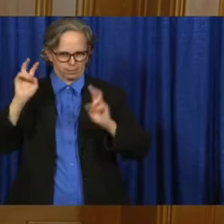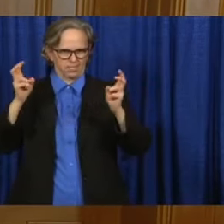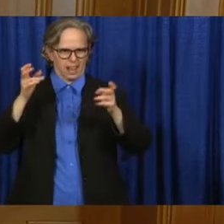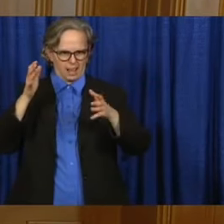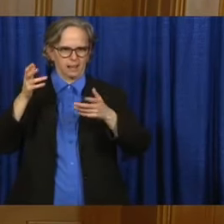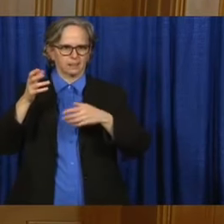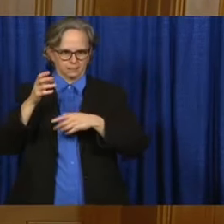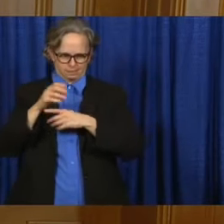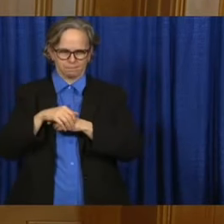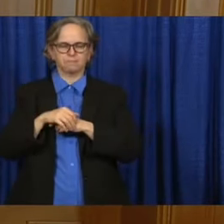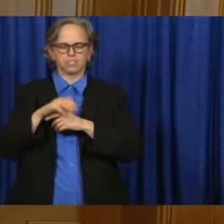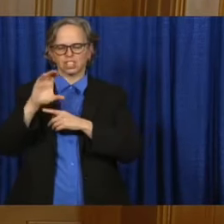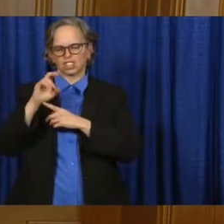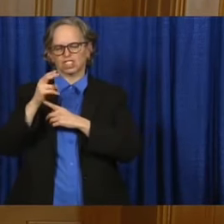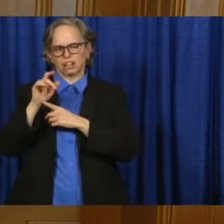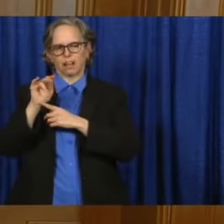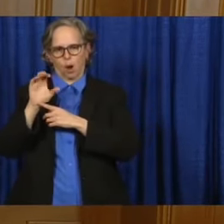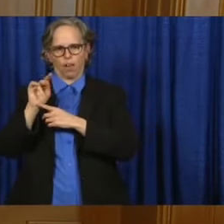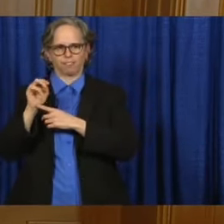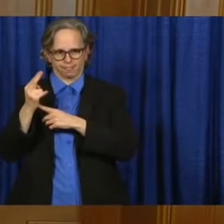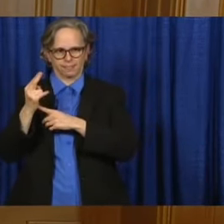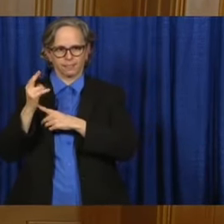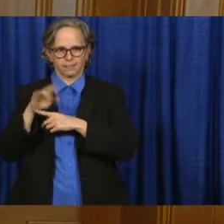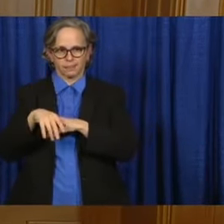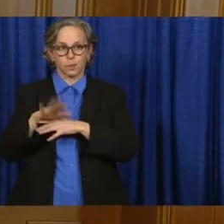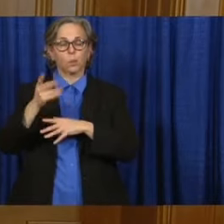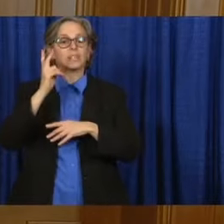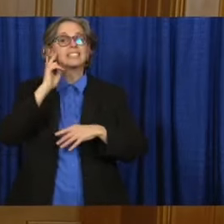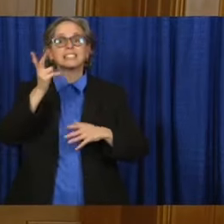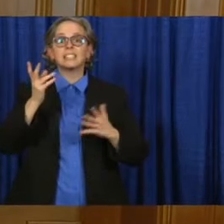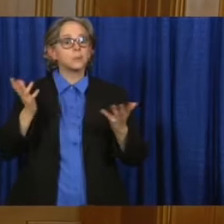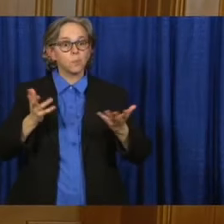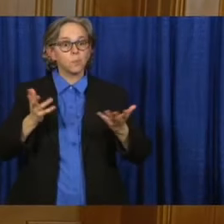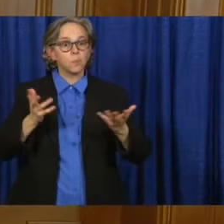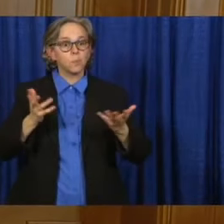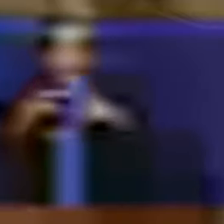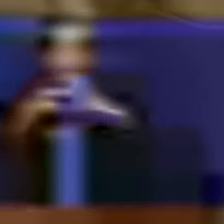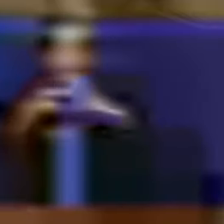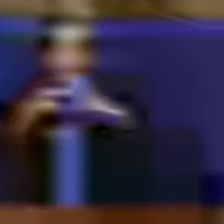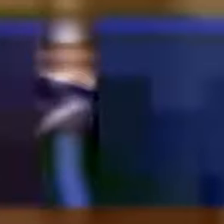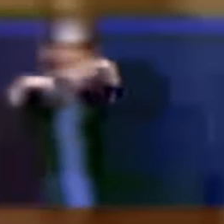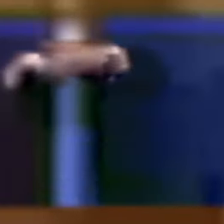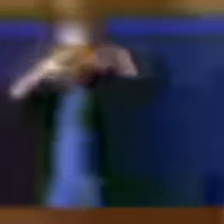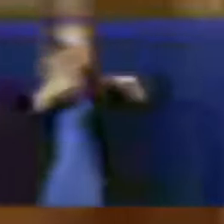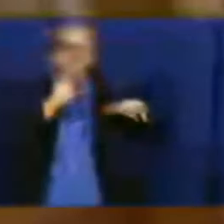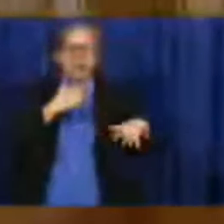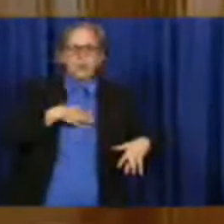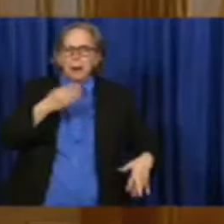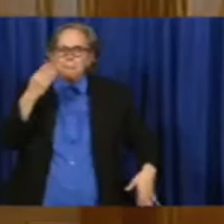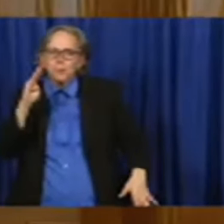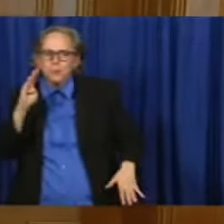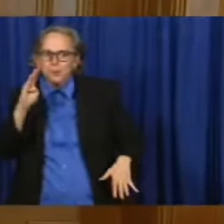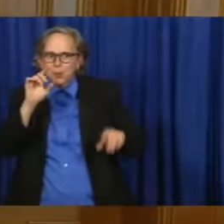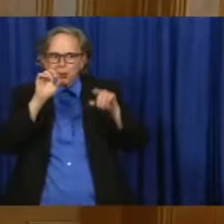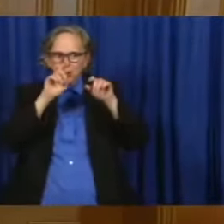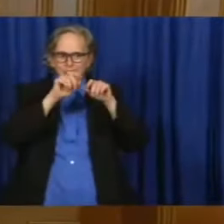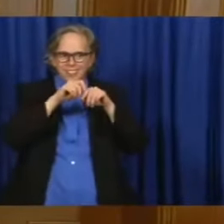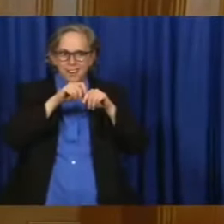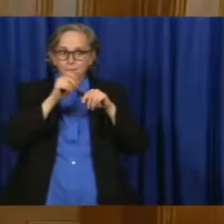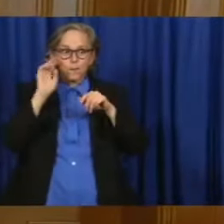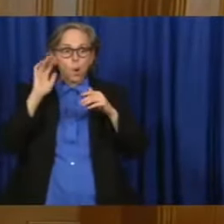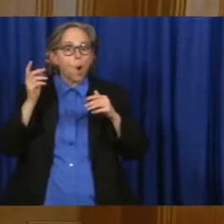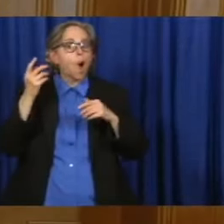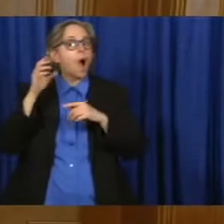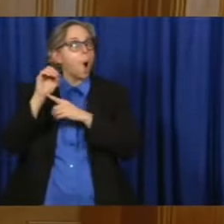been lit in red, white, and blue. This was done by ODOT, as well as county and city